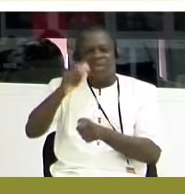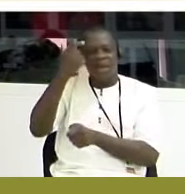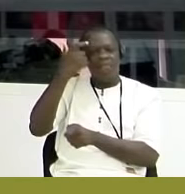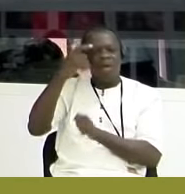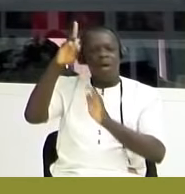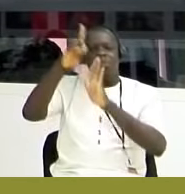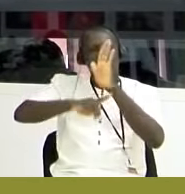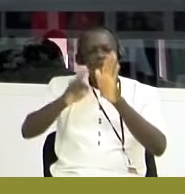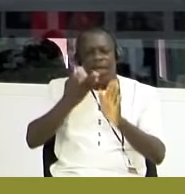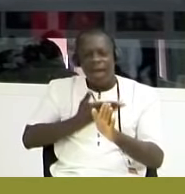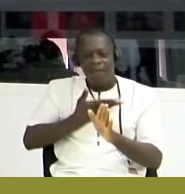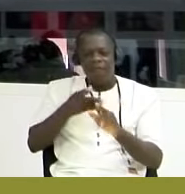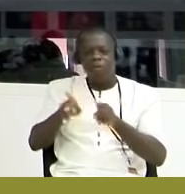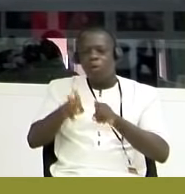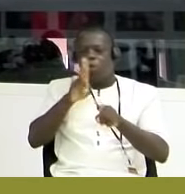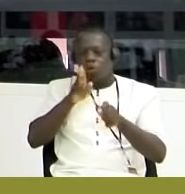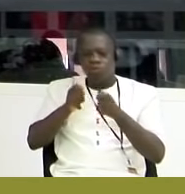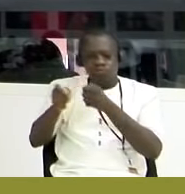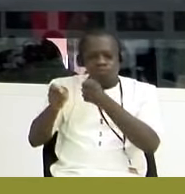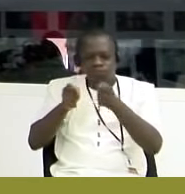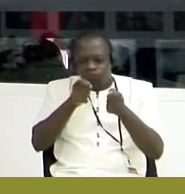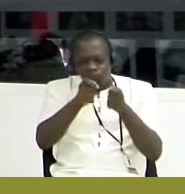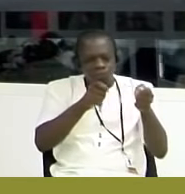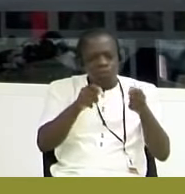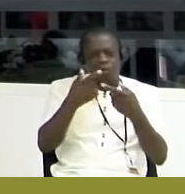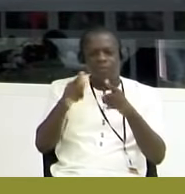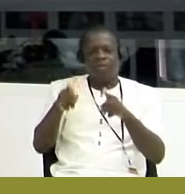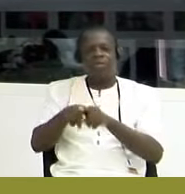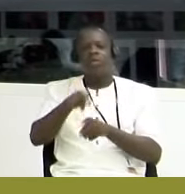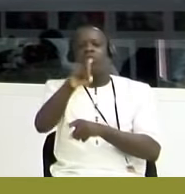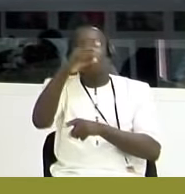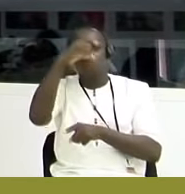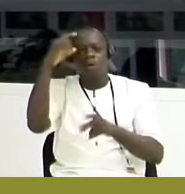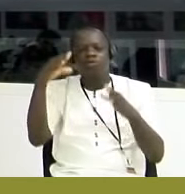Who do you work for as project coordinator? I'm working with